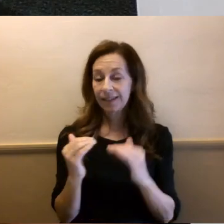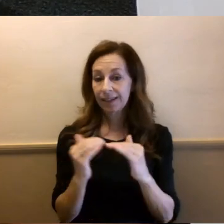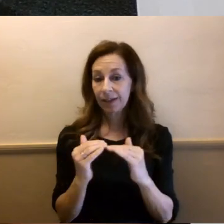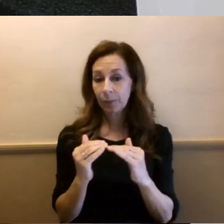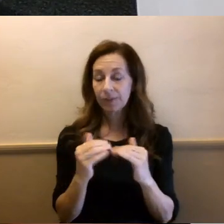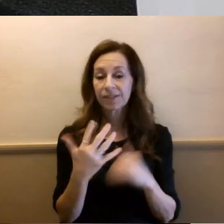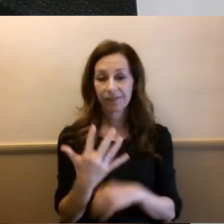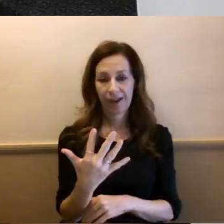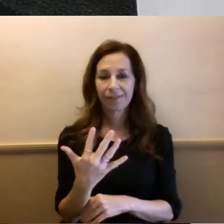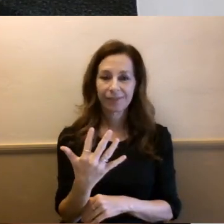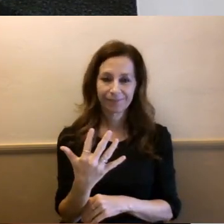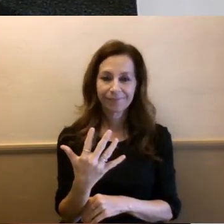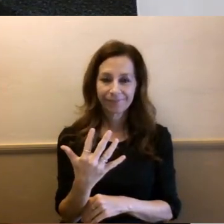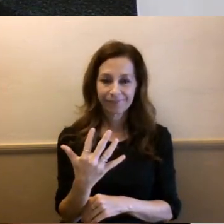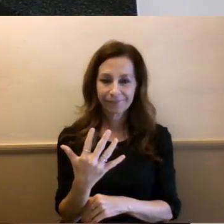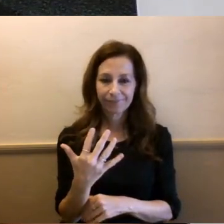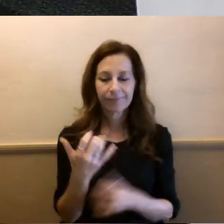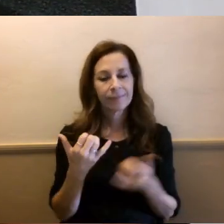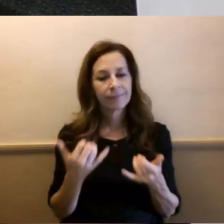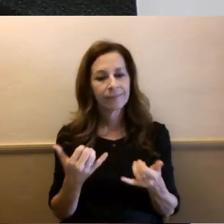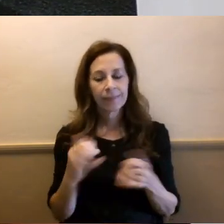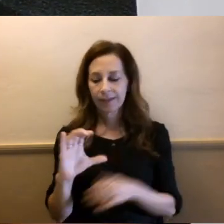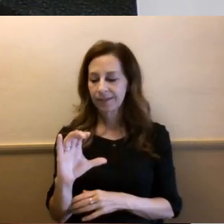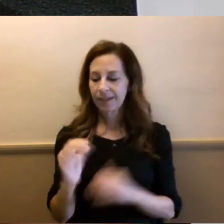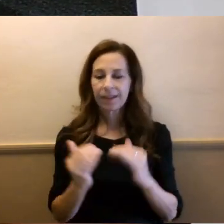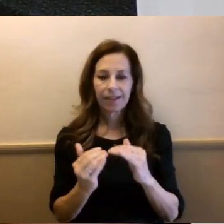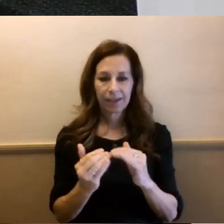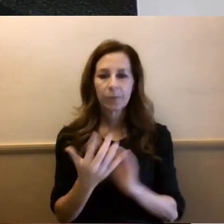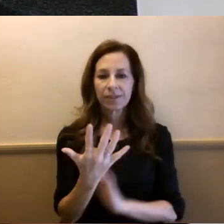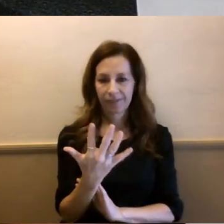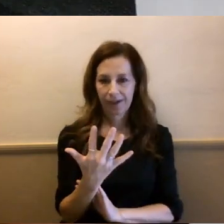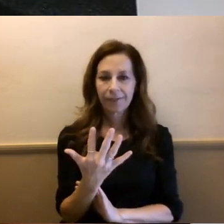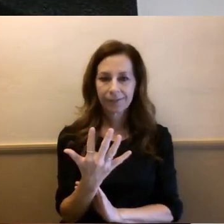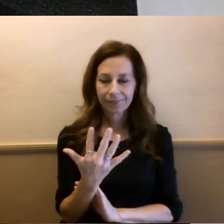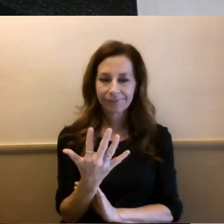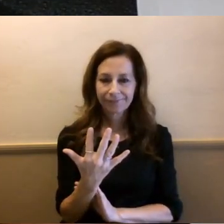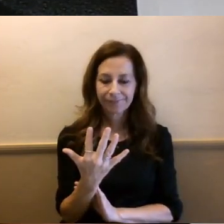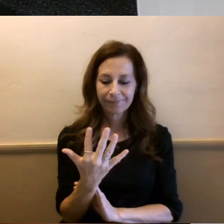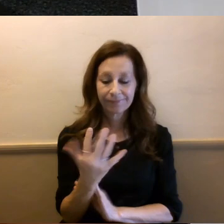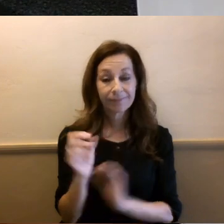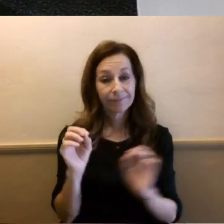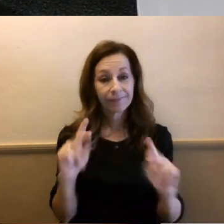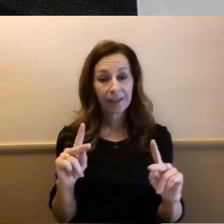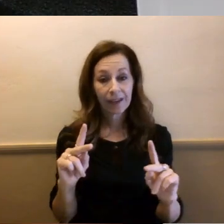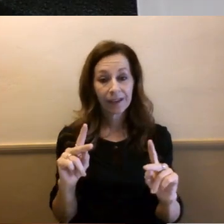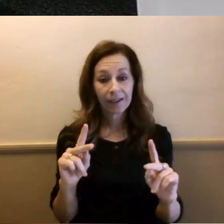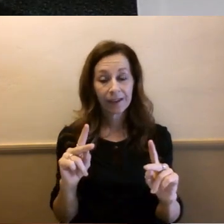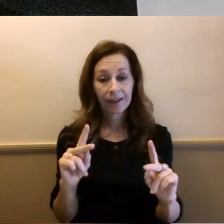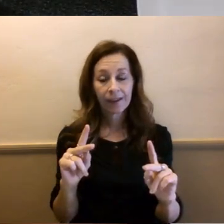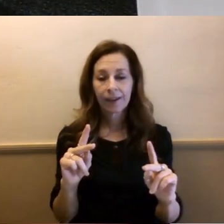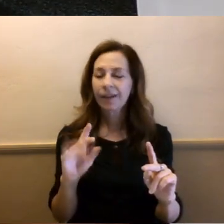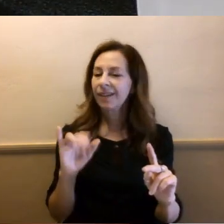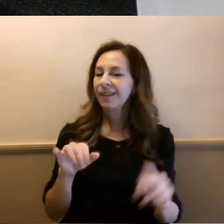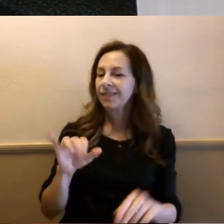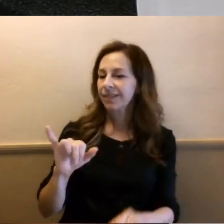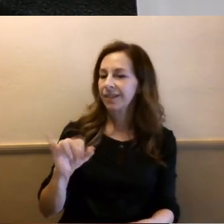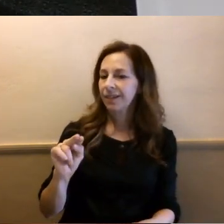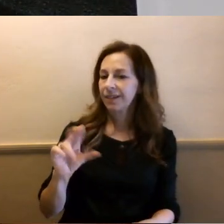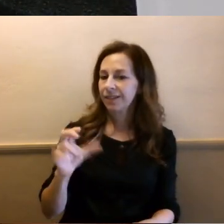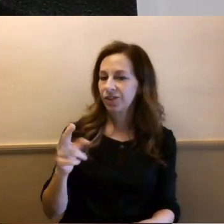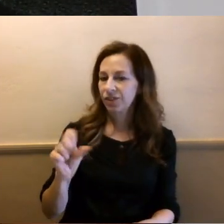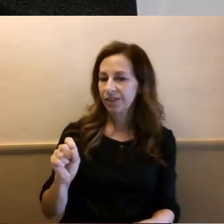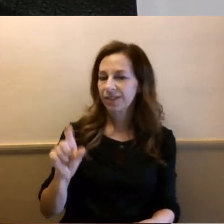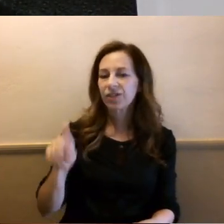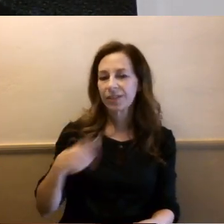C equals 5. So right here, C equals 5. Okay, and this is in inches, so